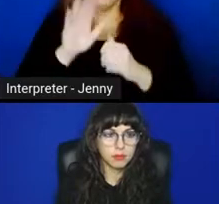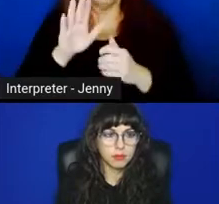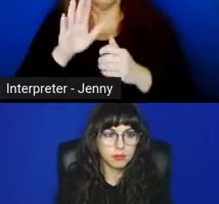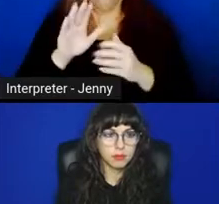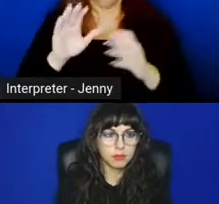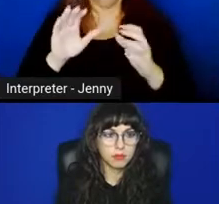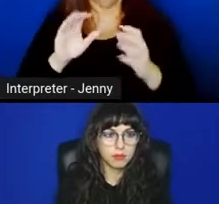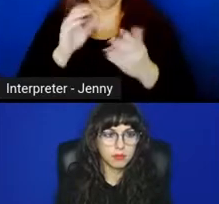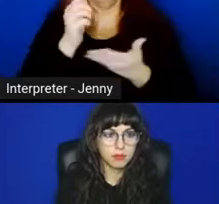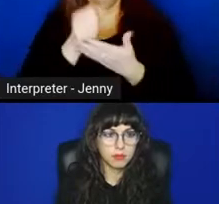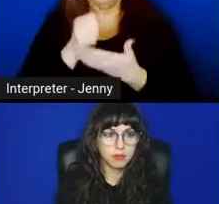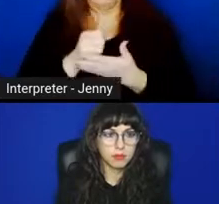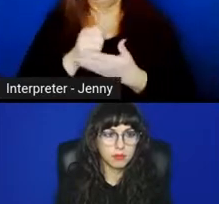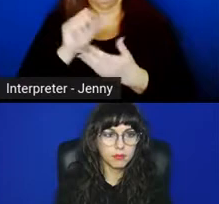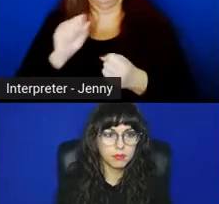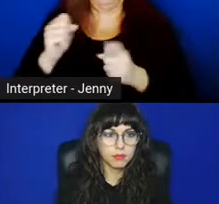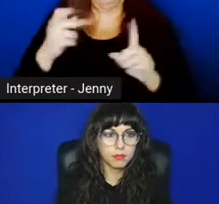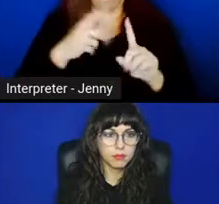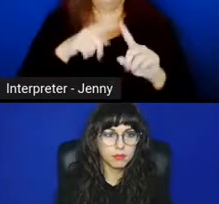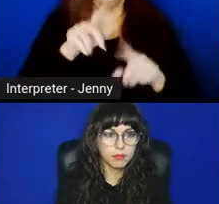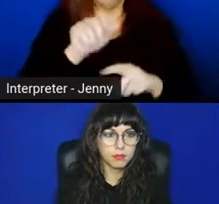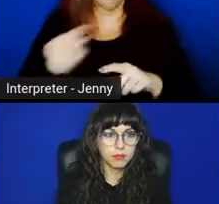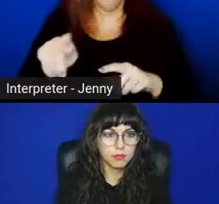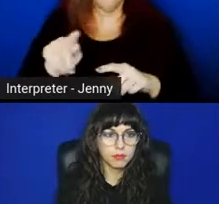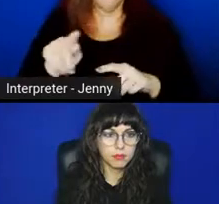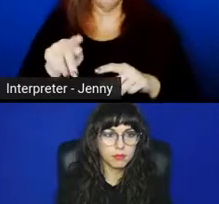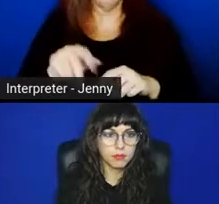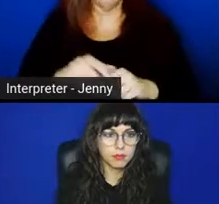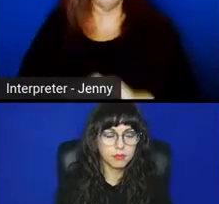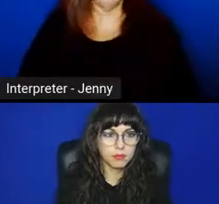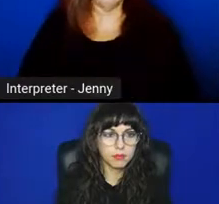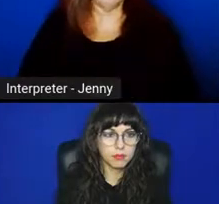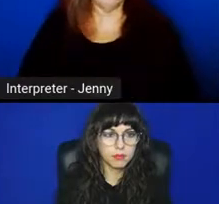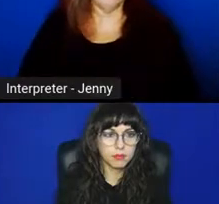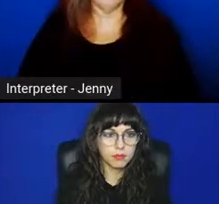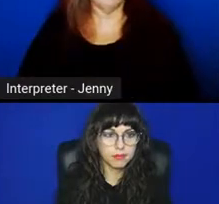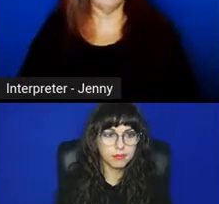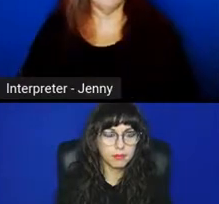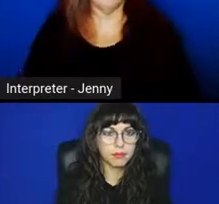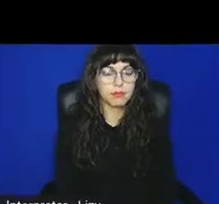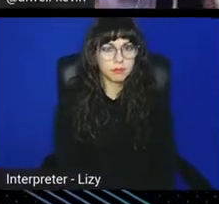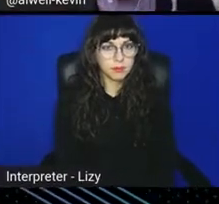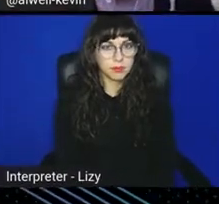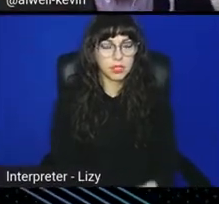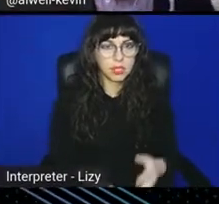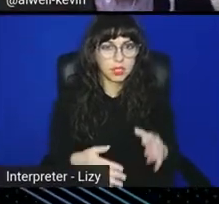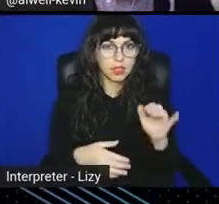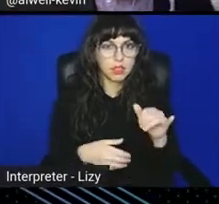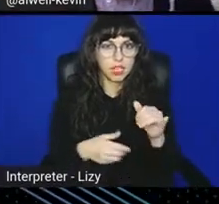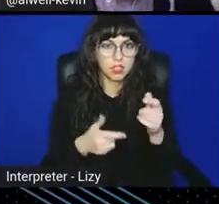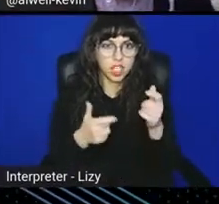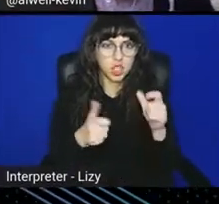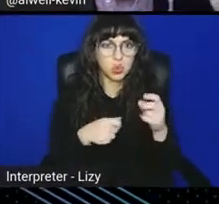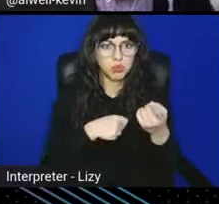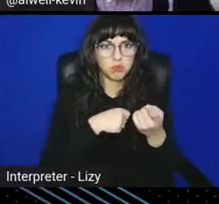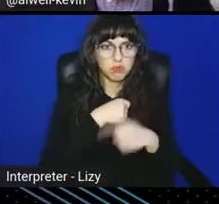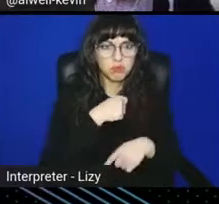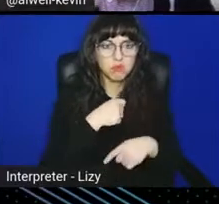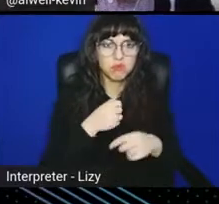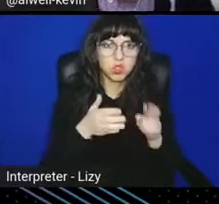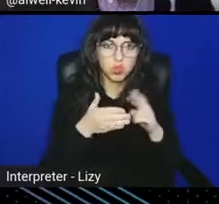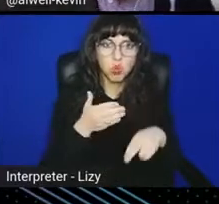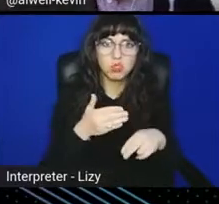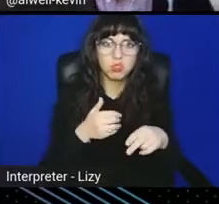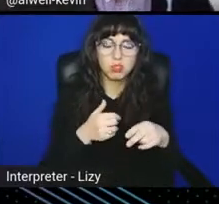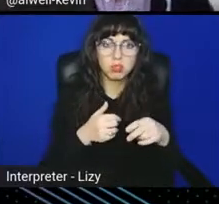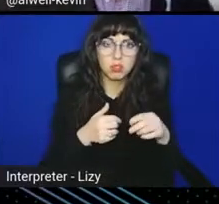their way back in your applications. And so this has huge implications, right? It's very costly, as we've seen in the past, to not